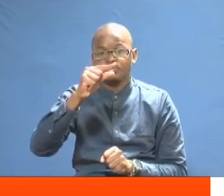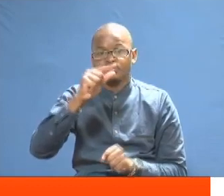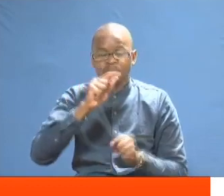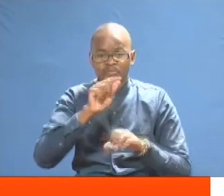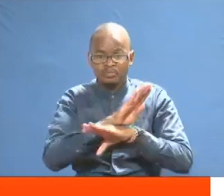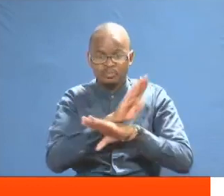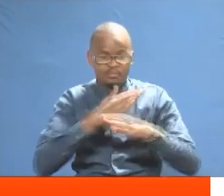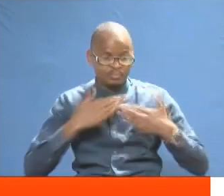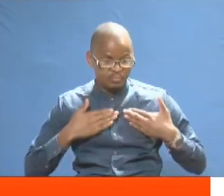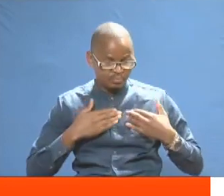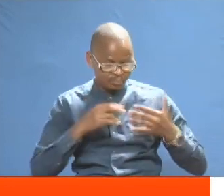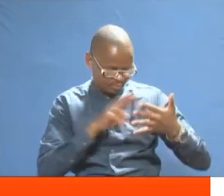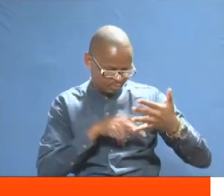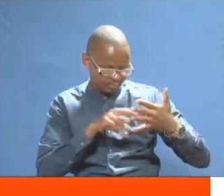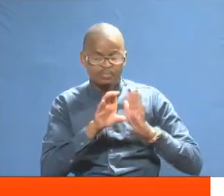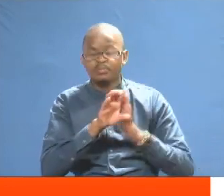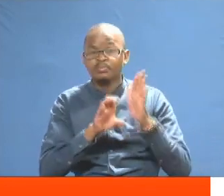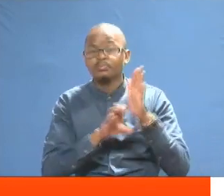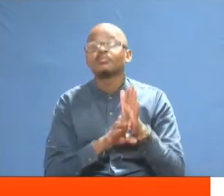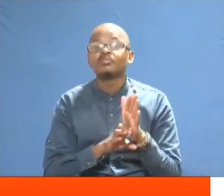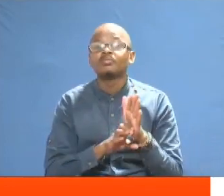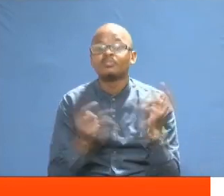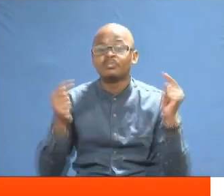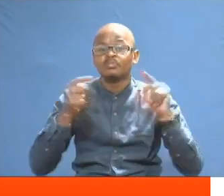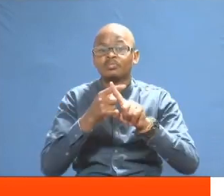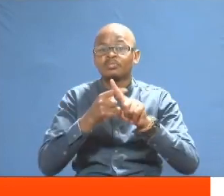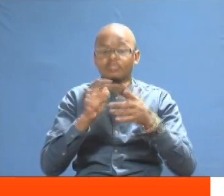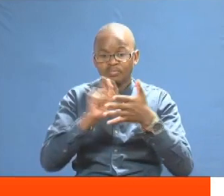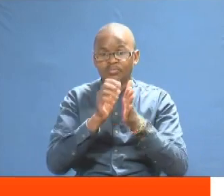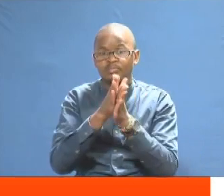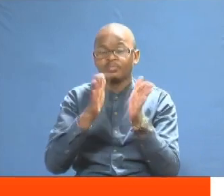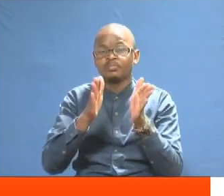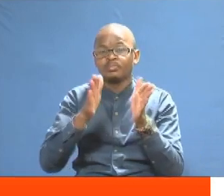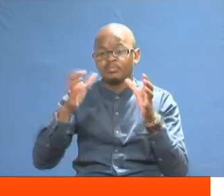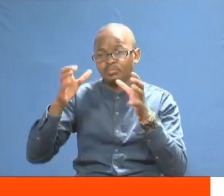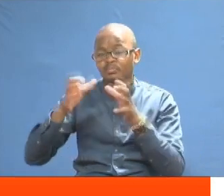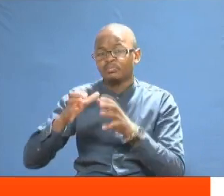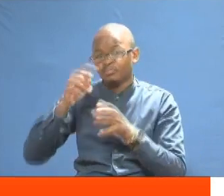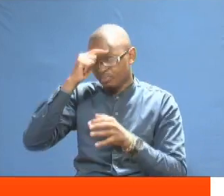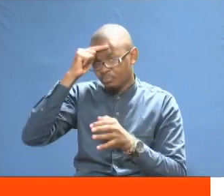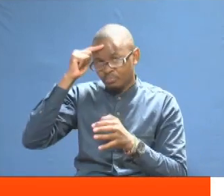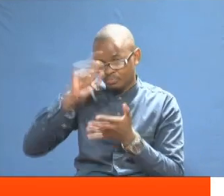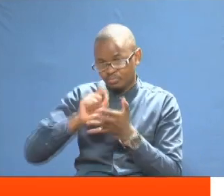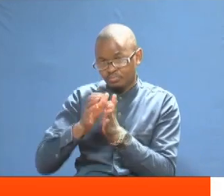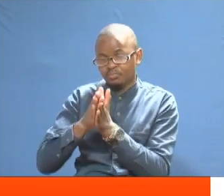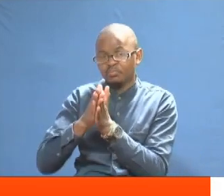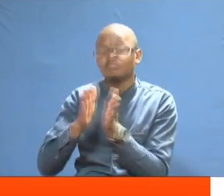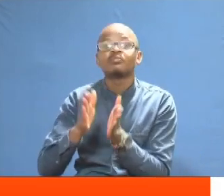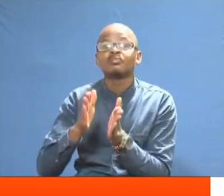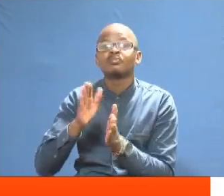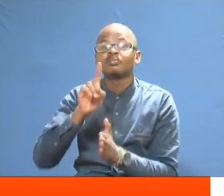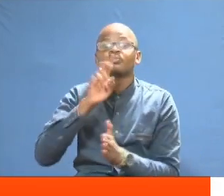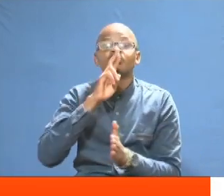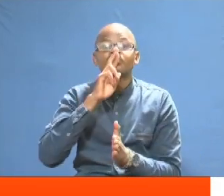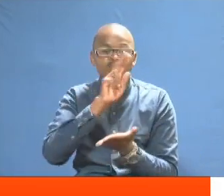busybodies have not read the Constitution of the Jubilee, and it is sad coming from a Secretary General of a party. Because as a Secretary General of the party, you